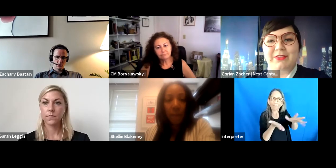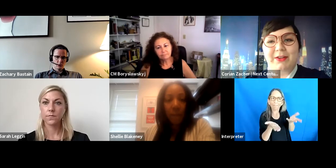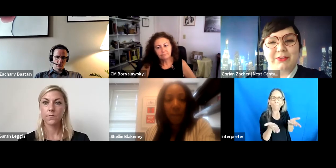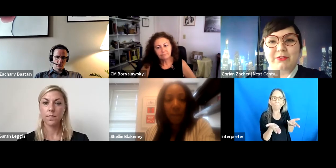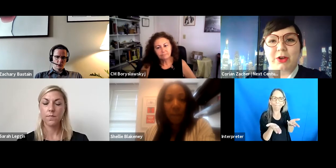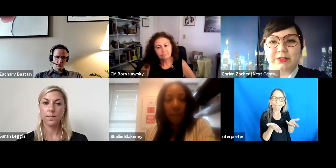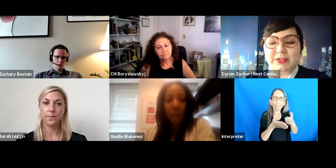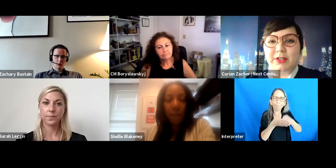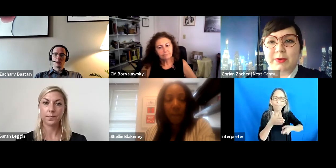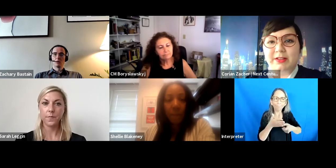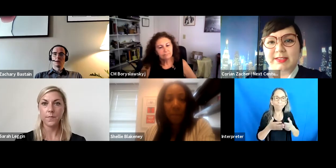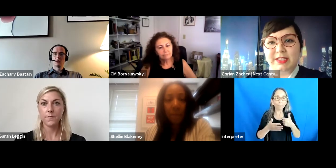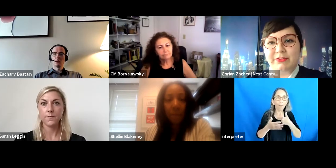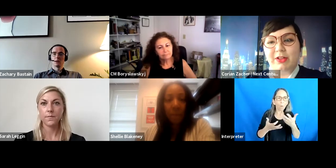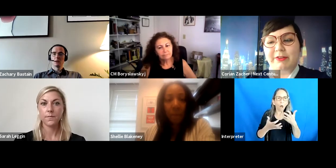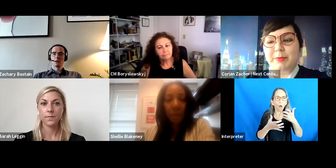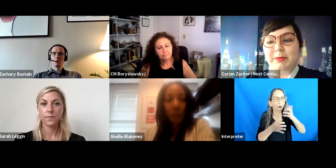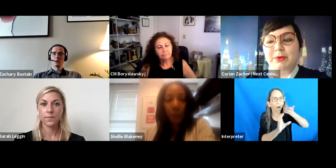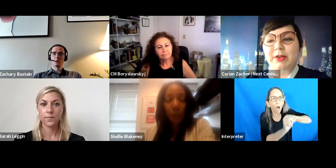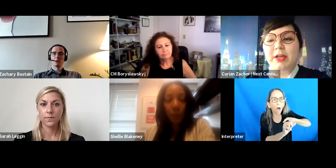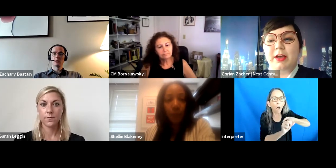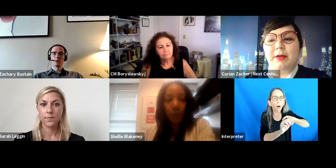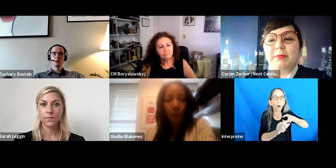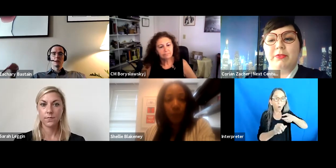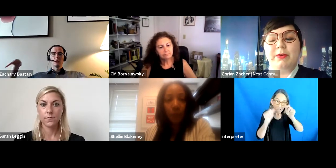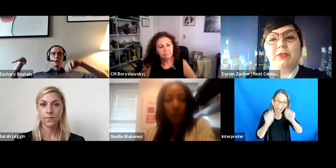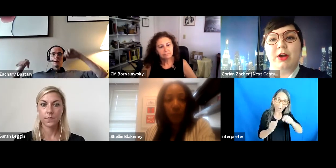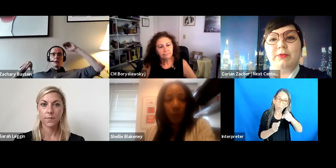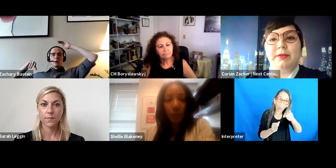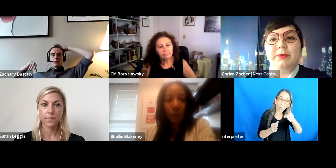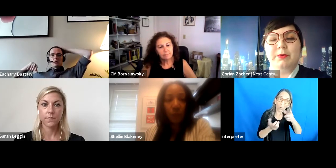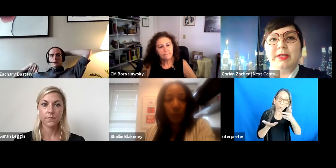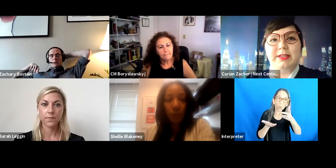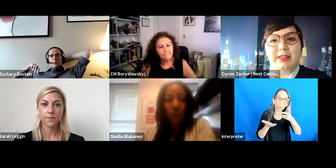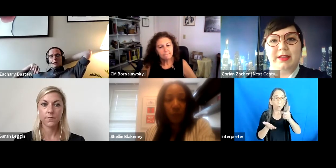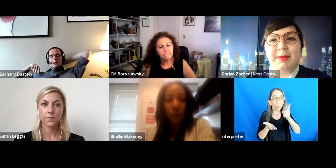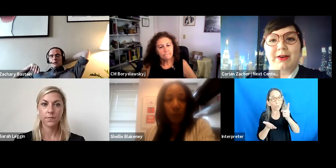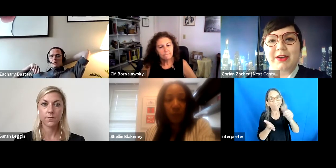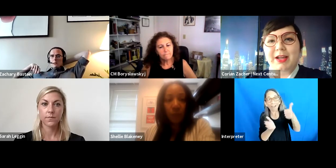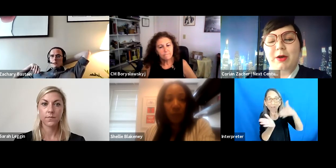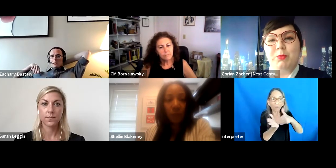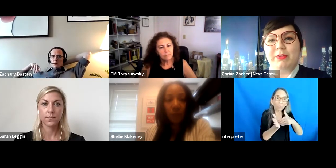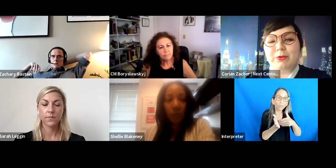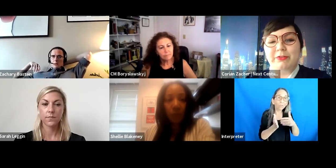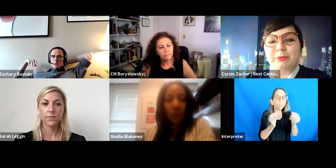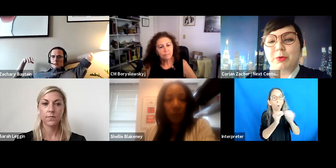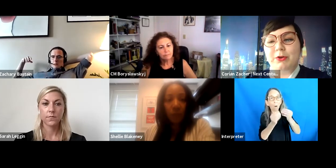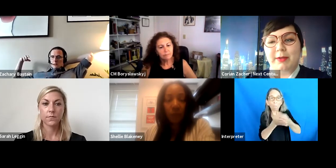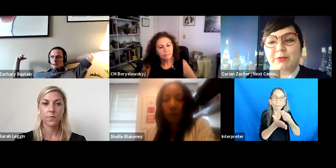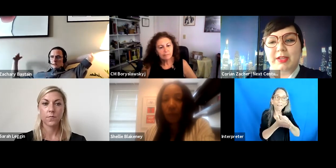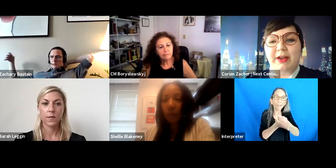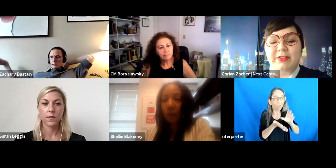pay tens of thousands of dollars is unrealistic for a lot of people. So in the long run, we need to think about what sort